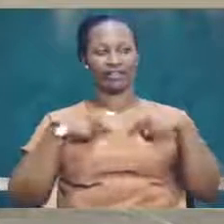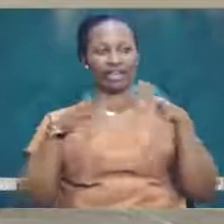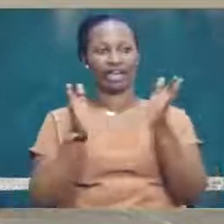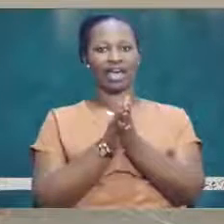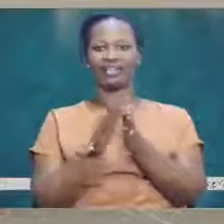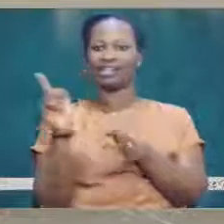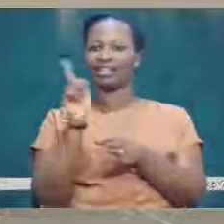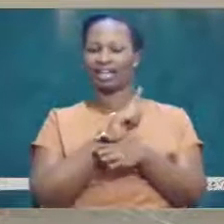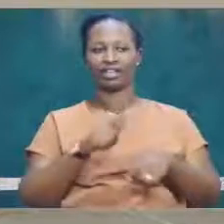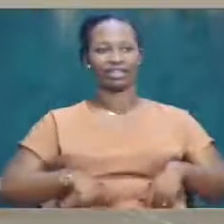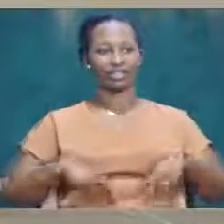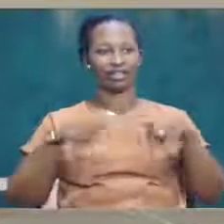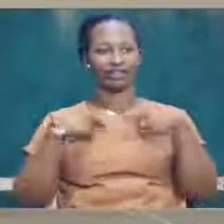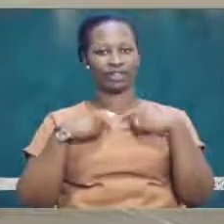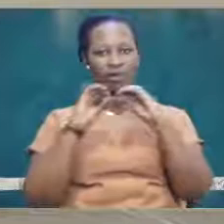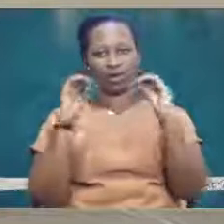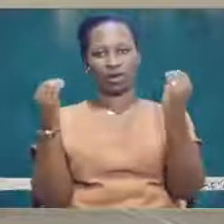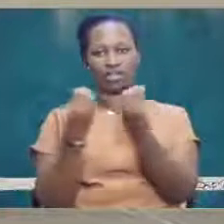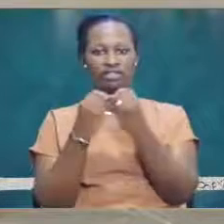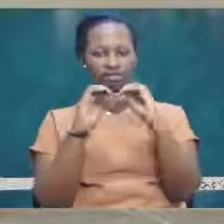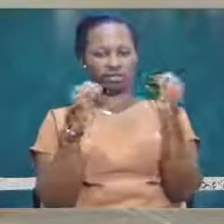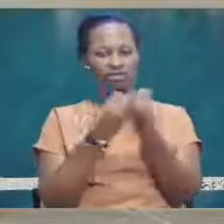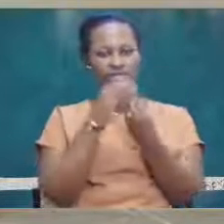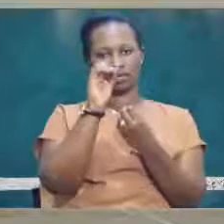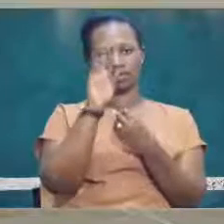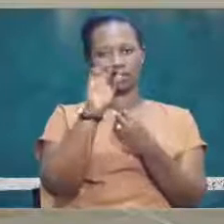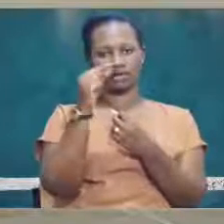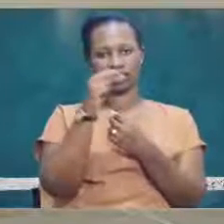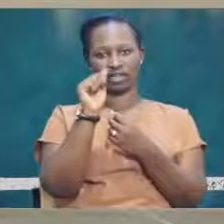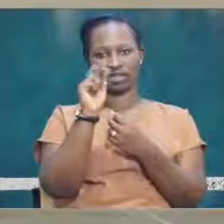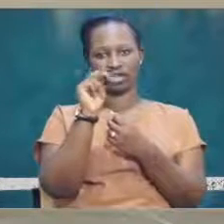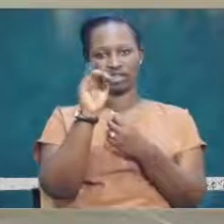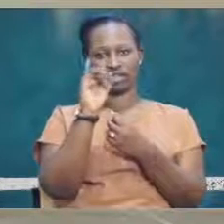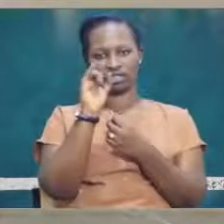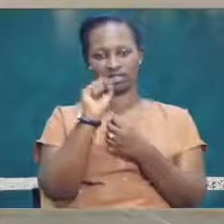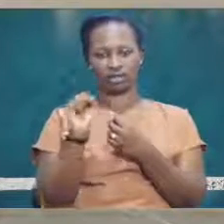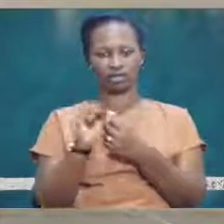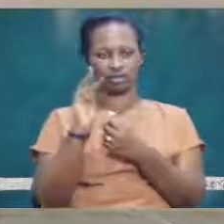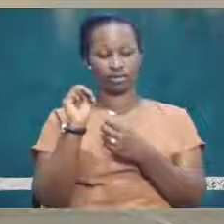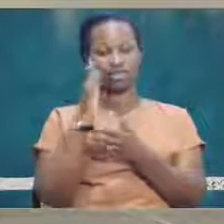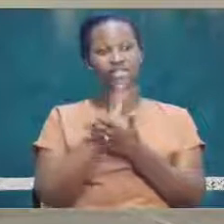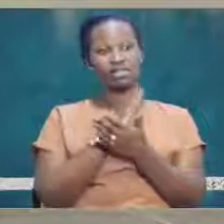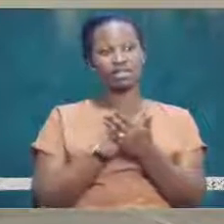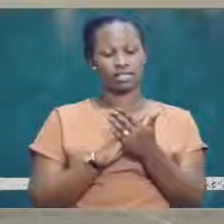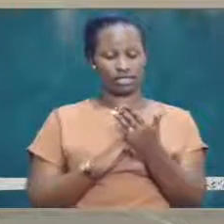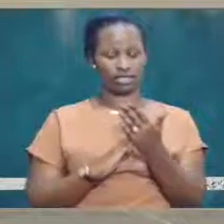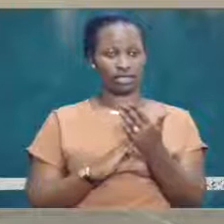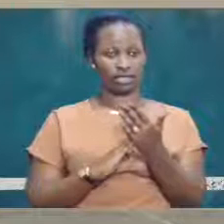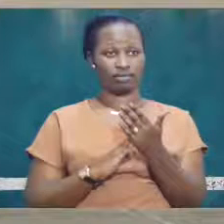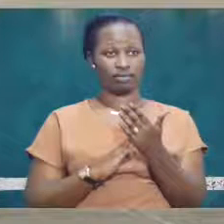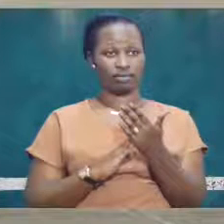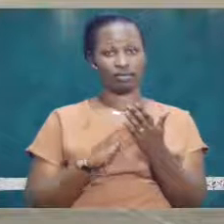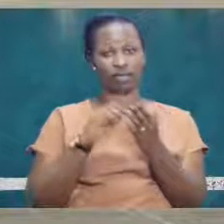and non-living organisms. There are some traits